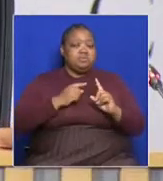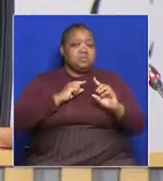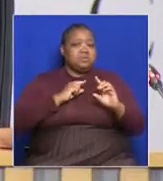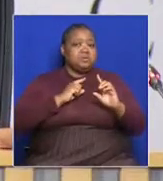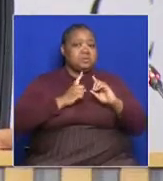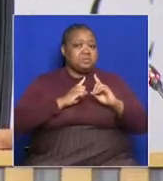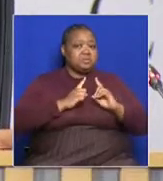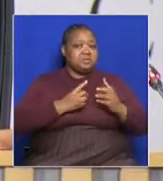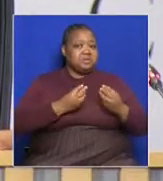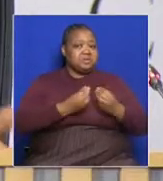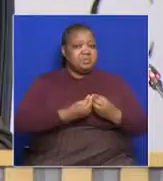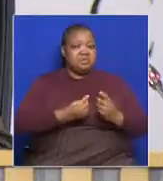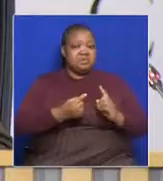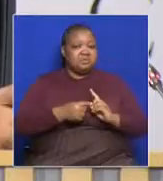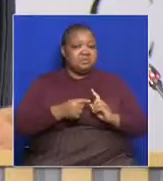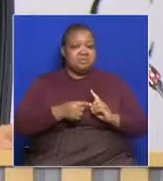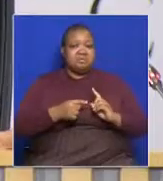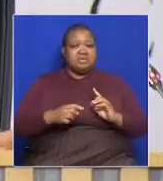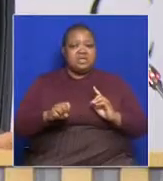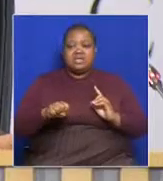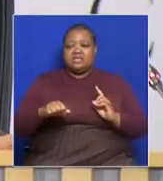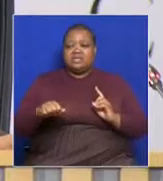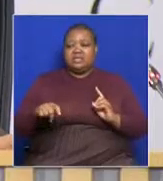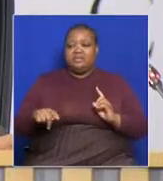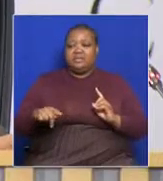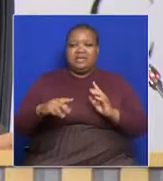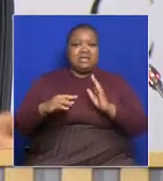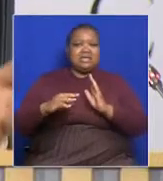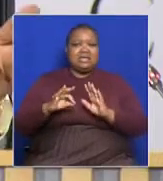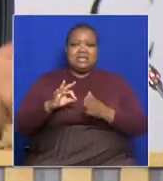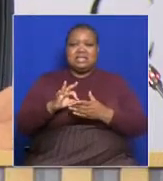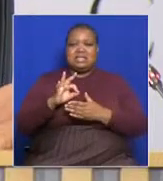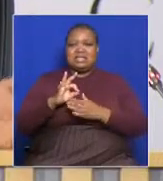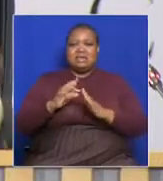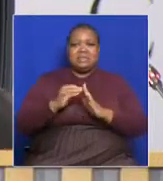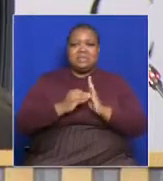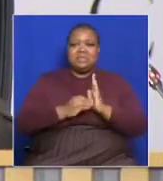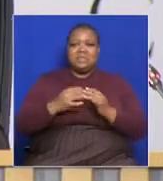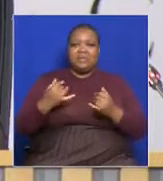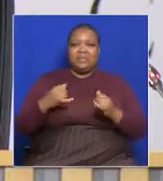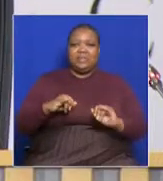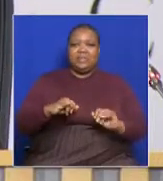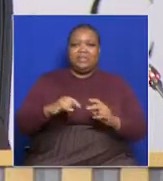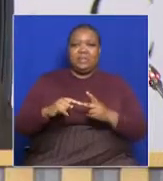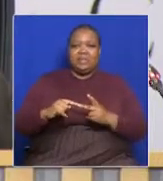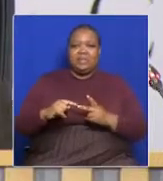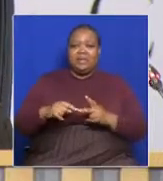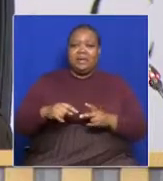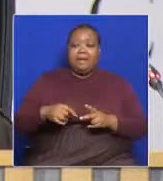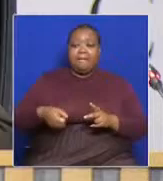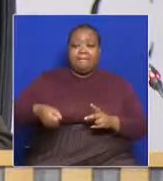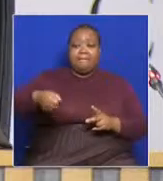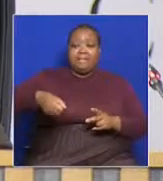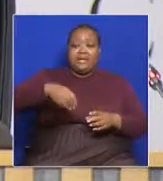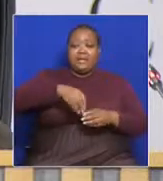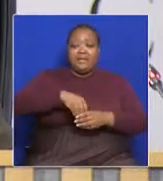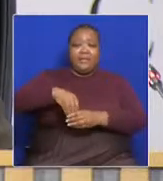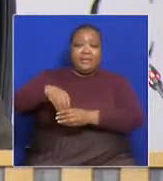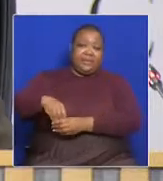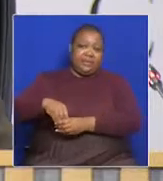even entered it in SAP 13, he hasn't put it in bags as yet, and that was contrary to my understanding with him on the 22nd of